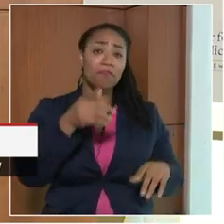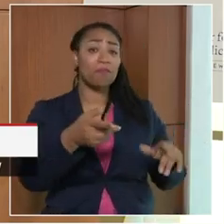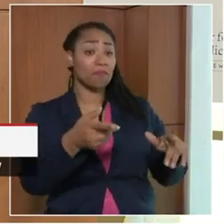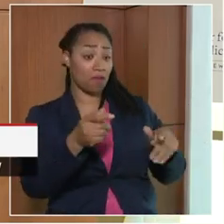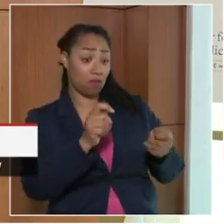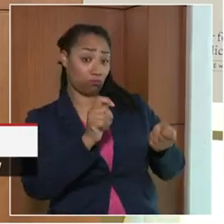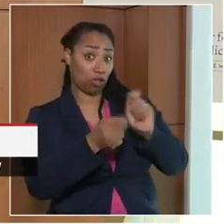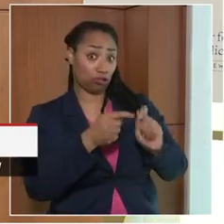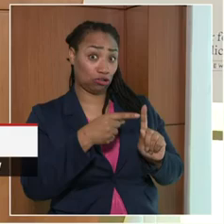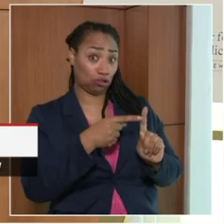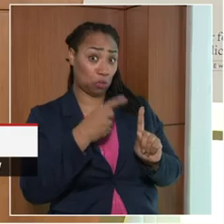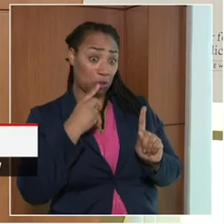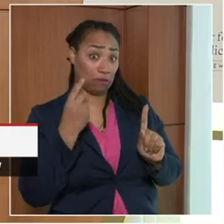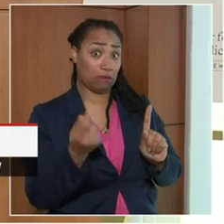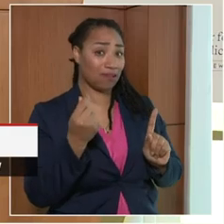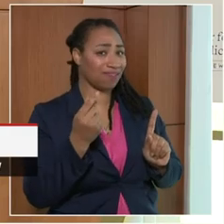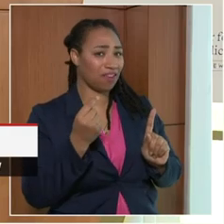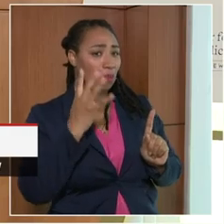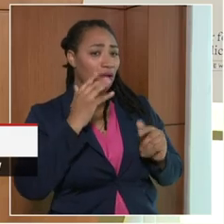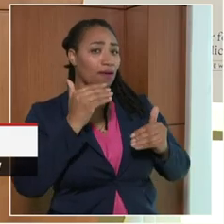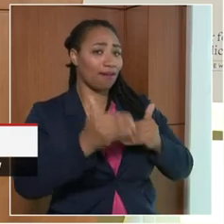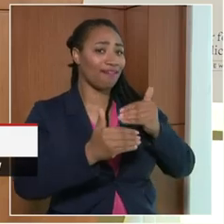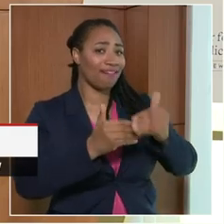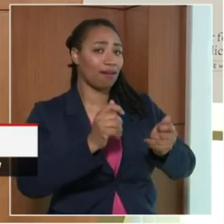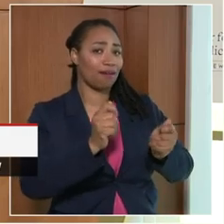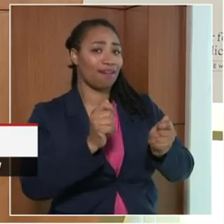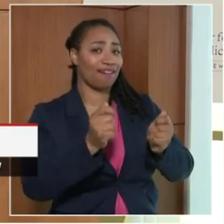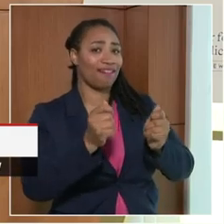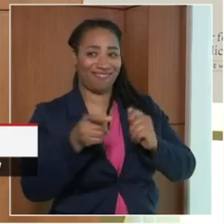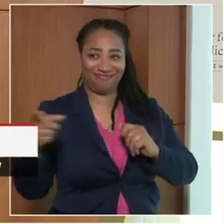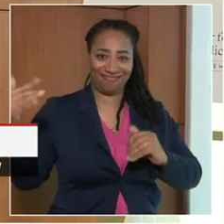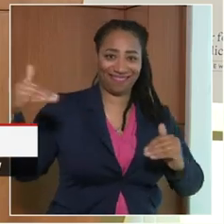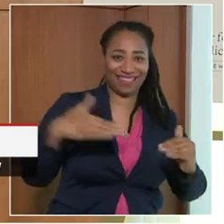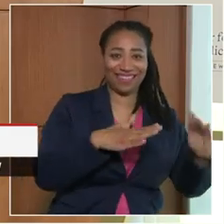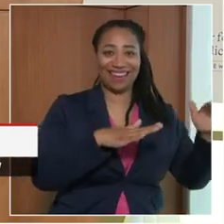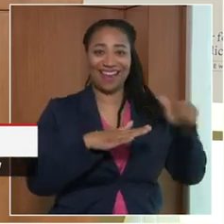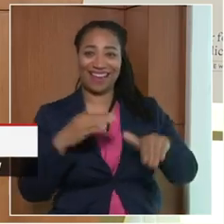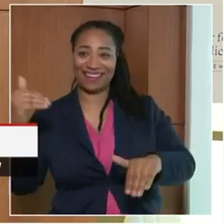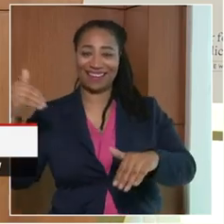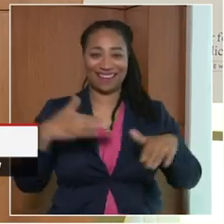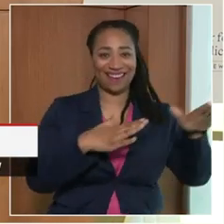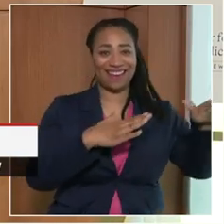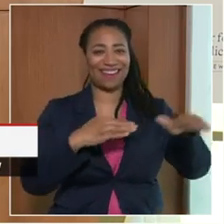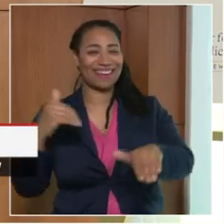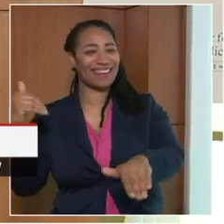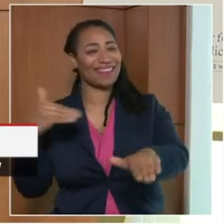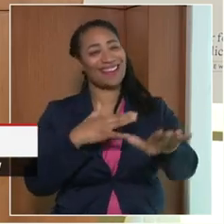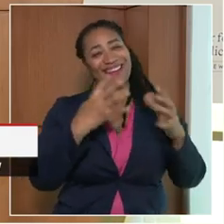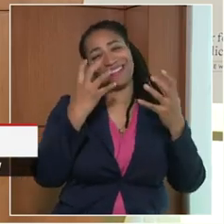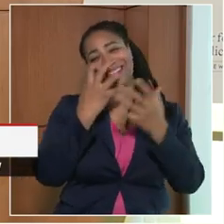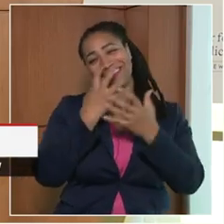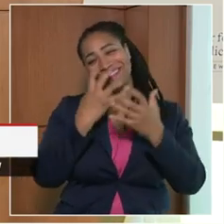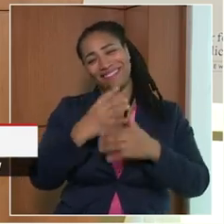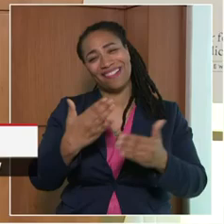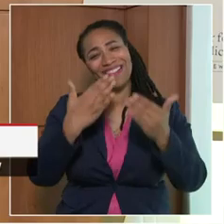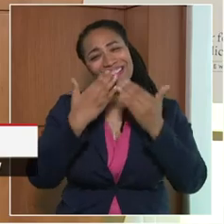to come once you cross that stage and get this certification. Thank you all for being here today and